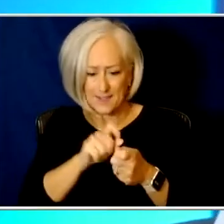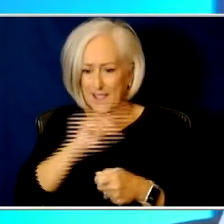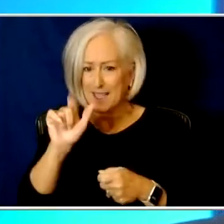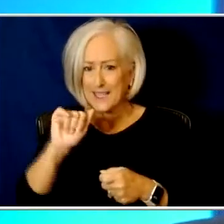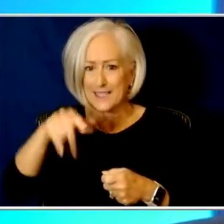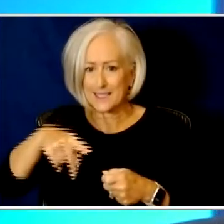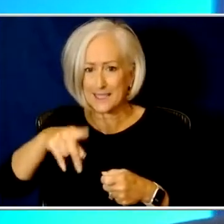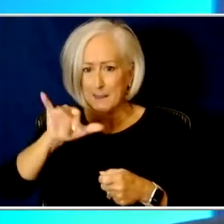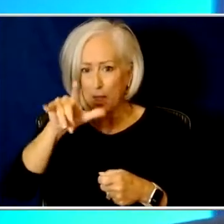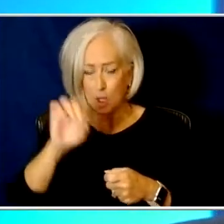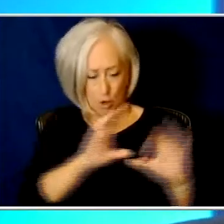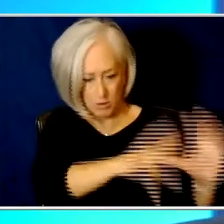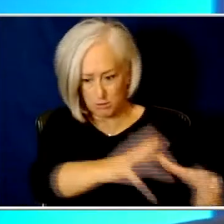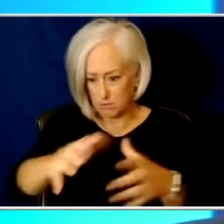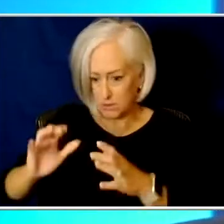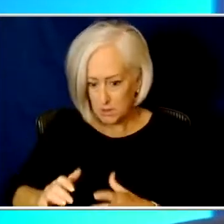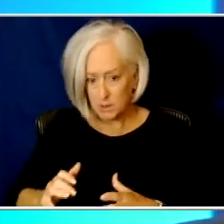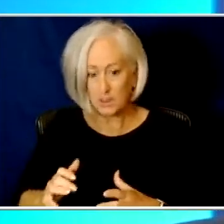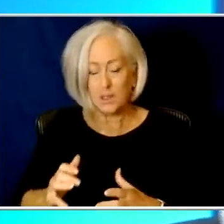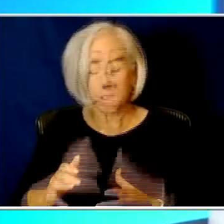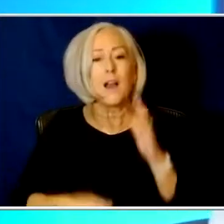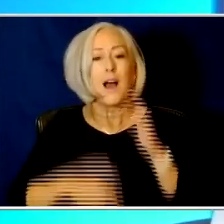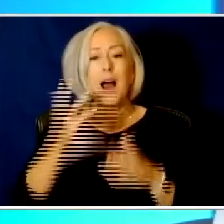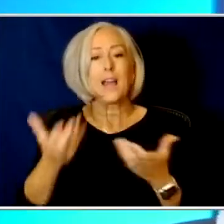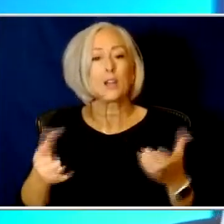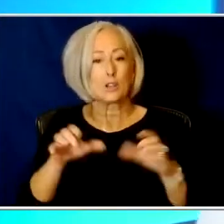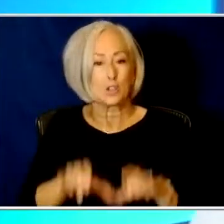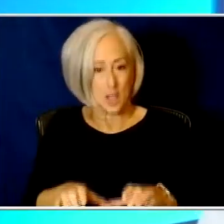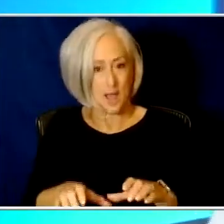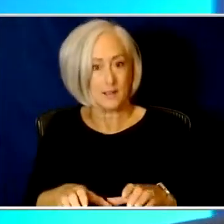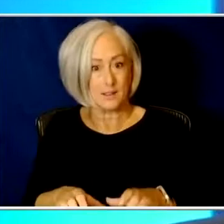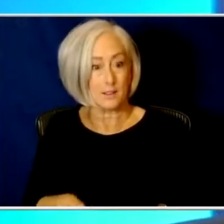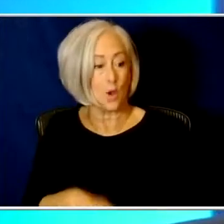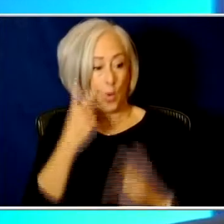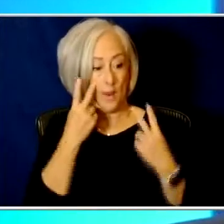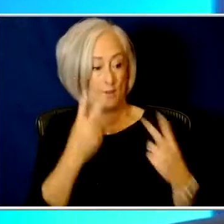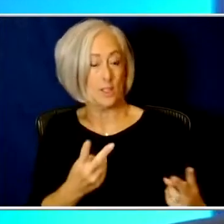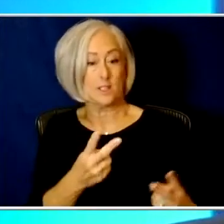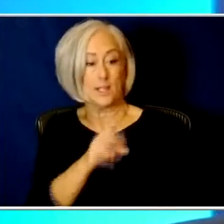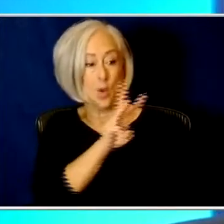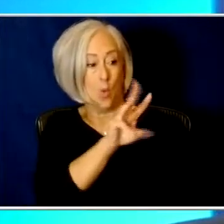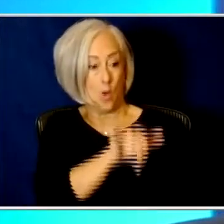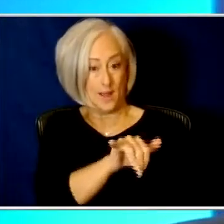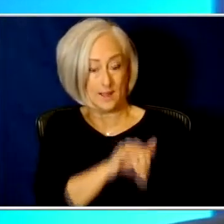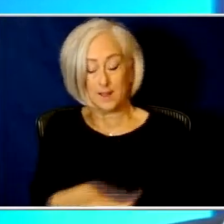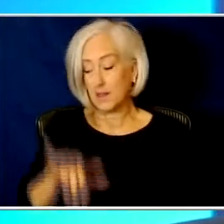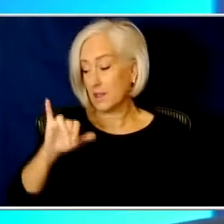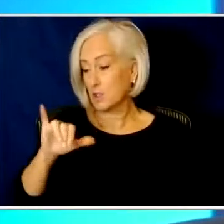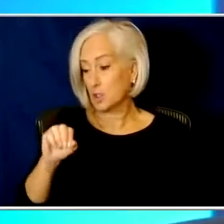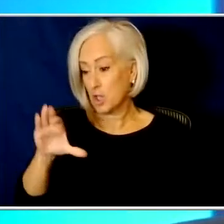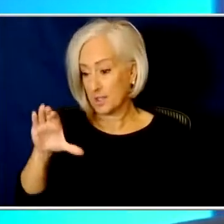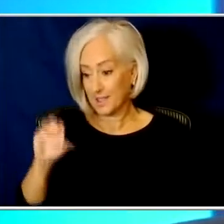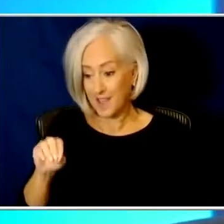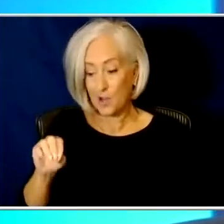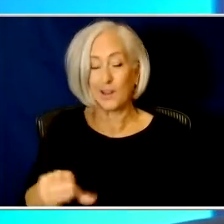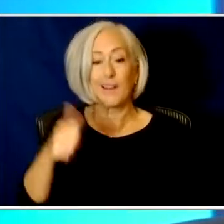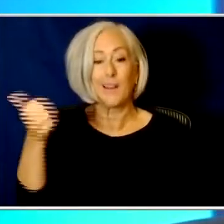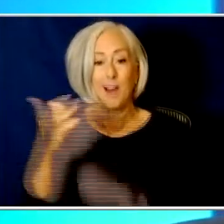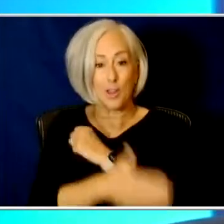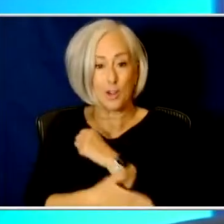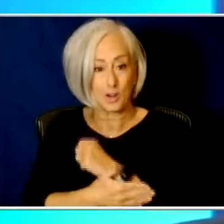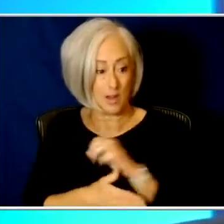triple negative, we've even looked at Wyandotte County compared to Johnson County and some other counties here in Kansas. And individuals in Wyandotte